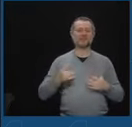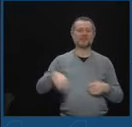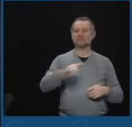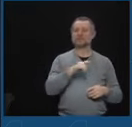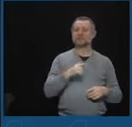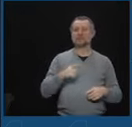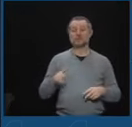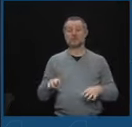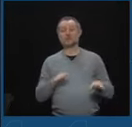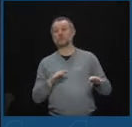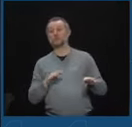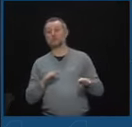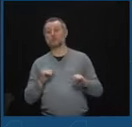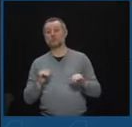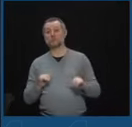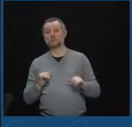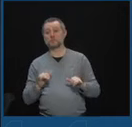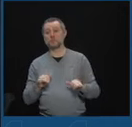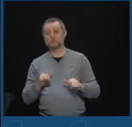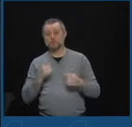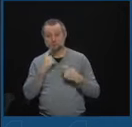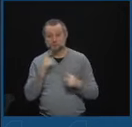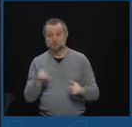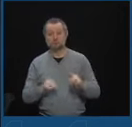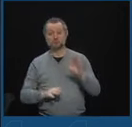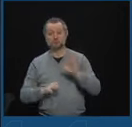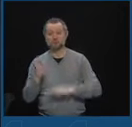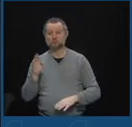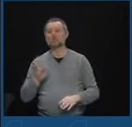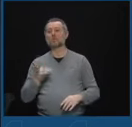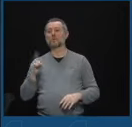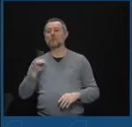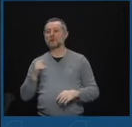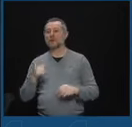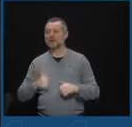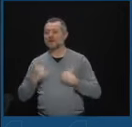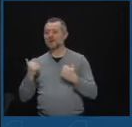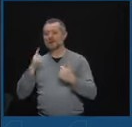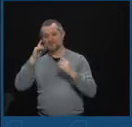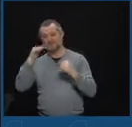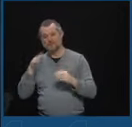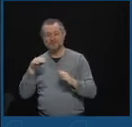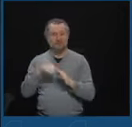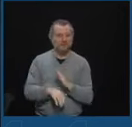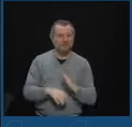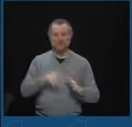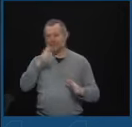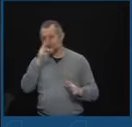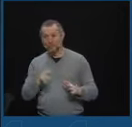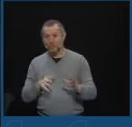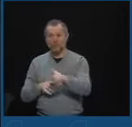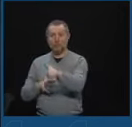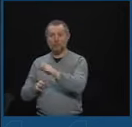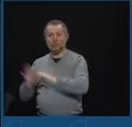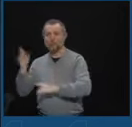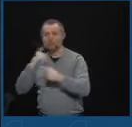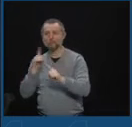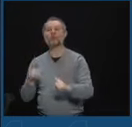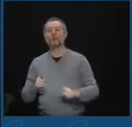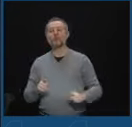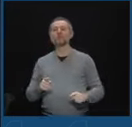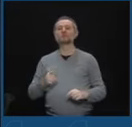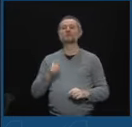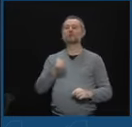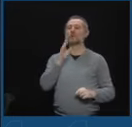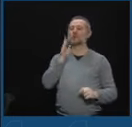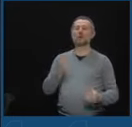have the life that seems to be cut out for them because of the zip code they are born into. No, you're going to offer them a whole new beginning. And for that,